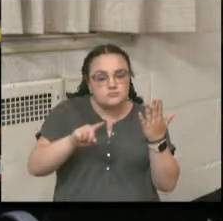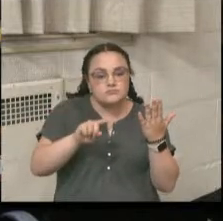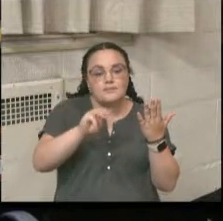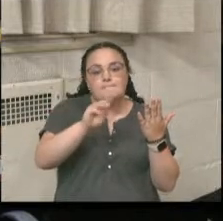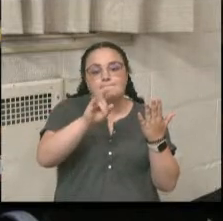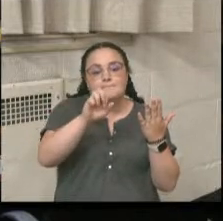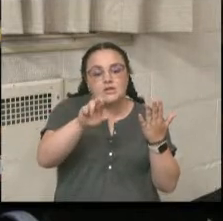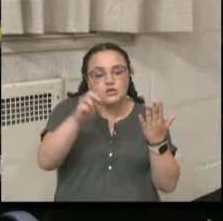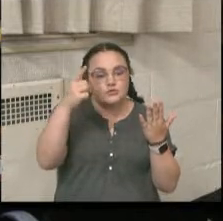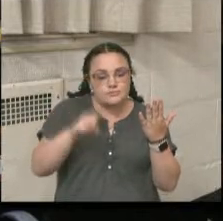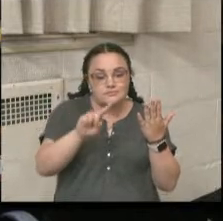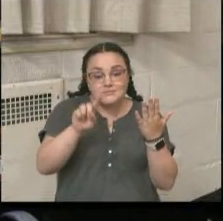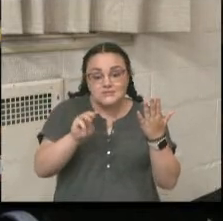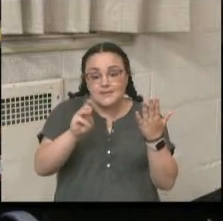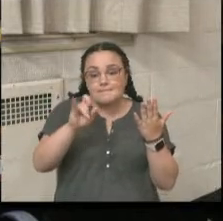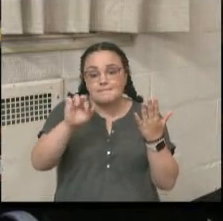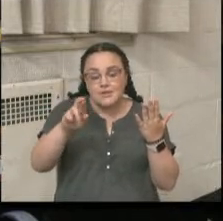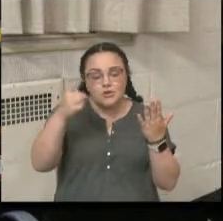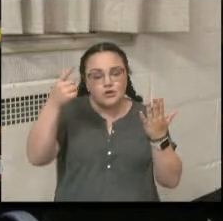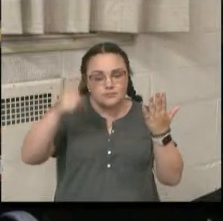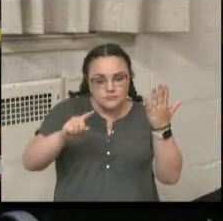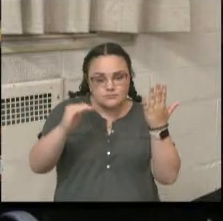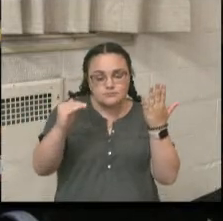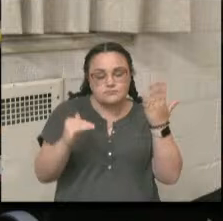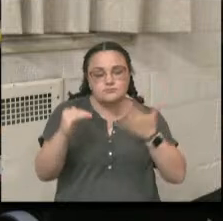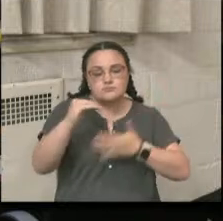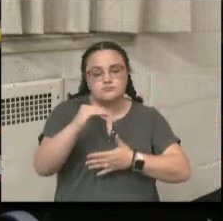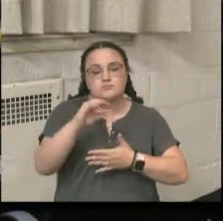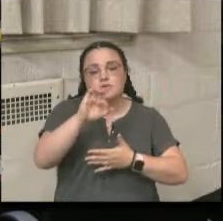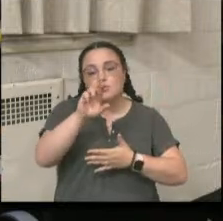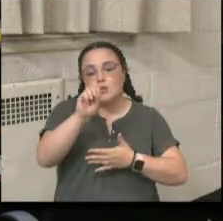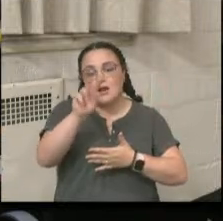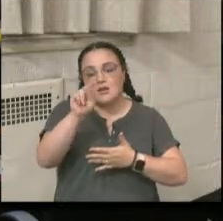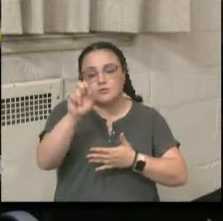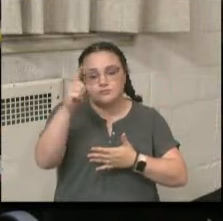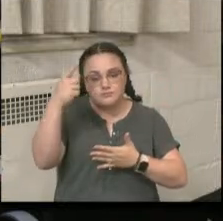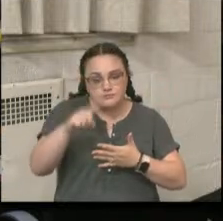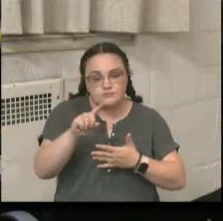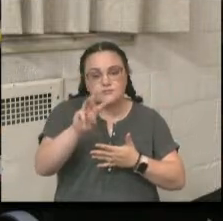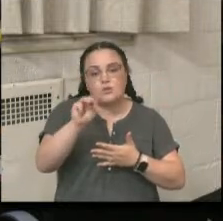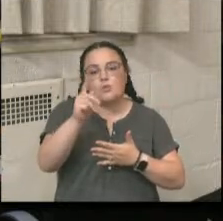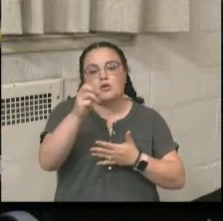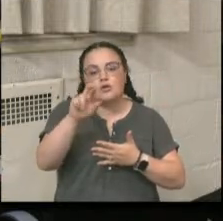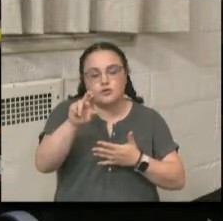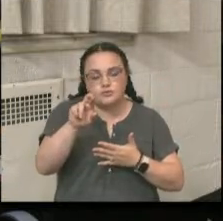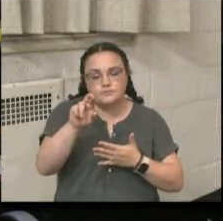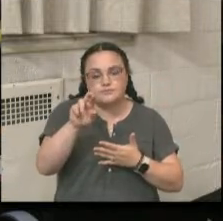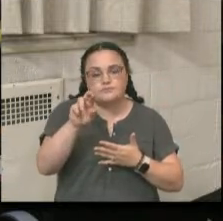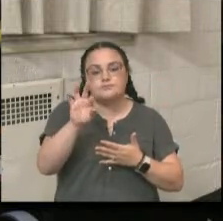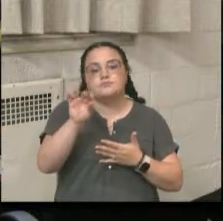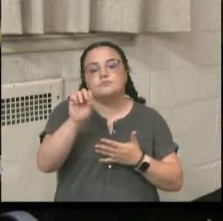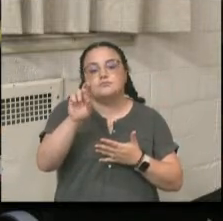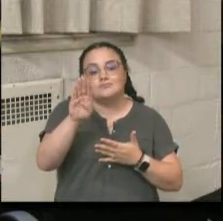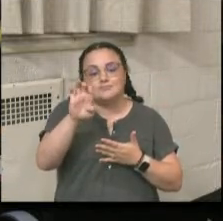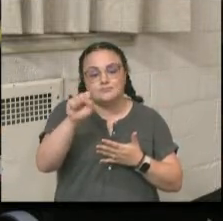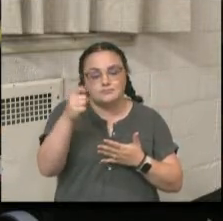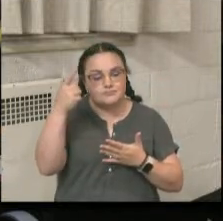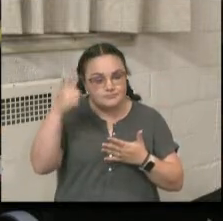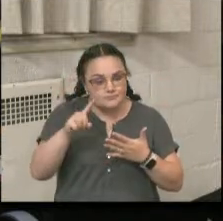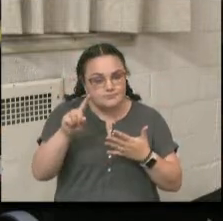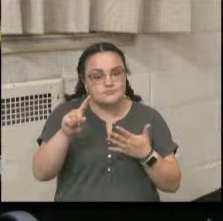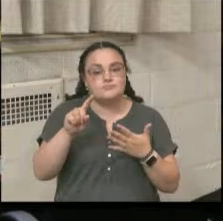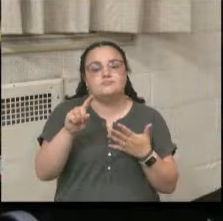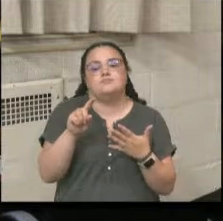Miller? Dr. Z. Miller? Aye. Mrs. Rout? Aye. Ms. Walker? Aye. Ms. Rivera Forbes? Aye.